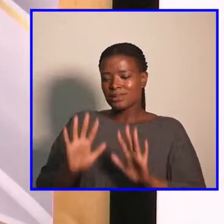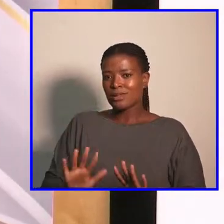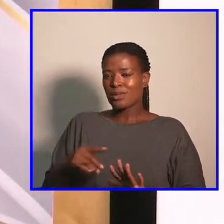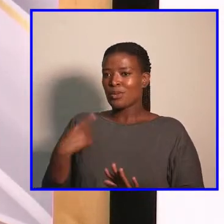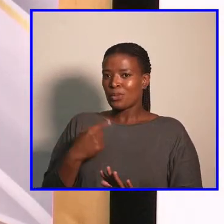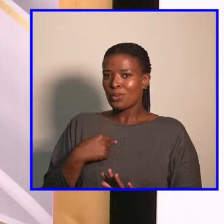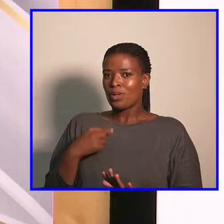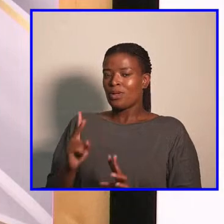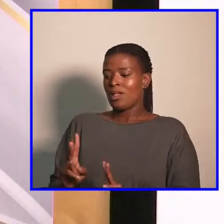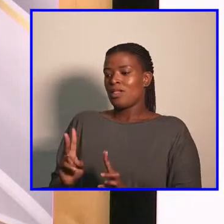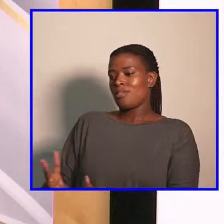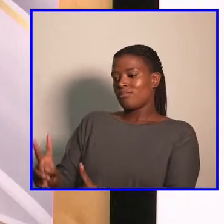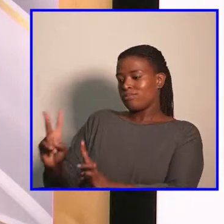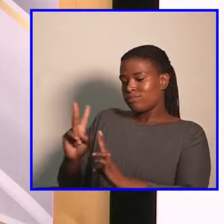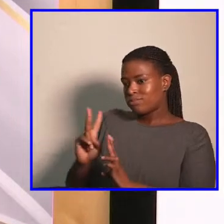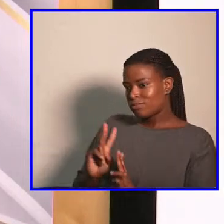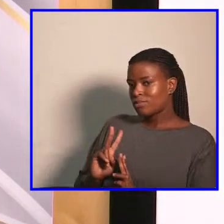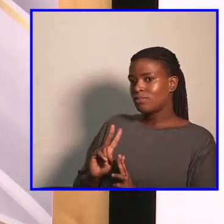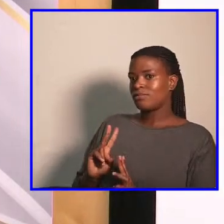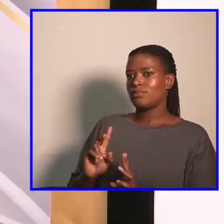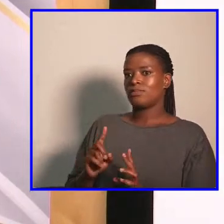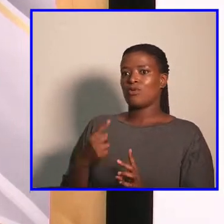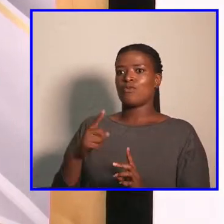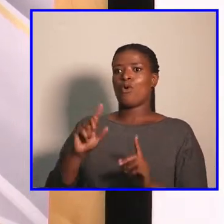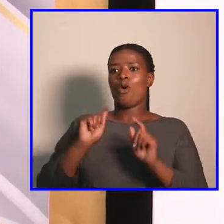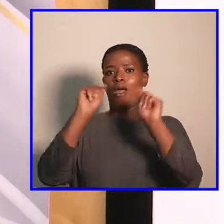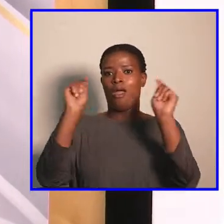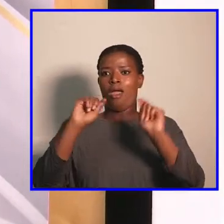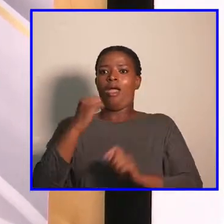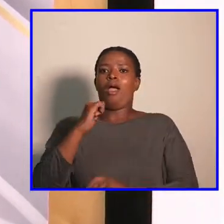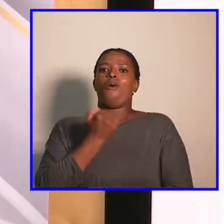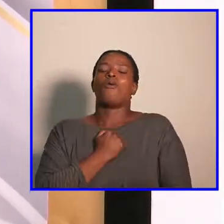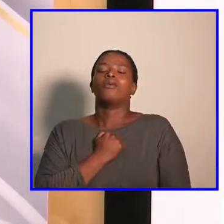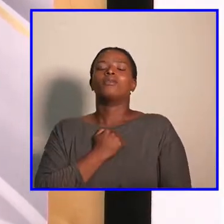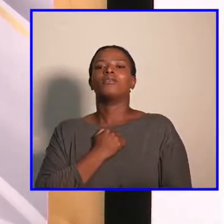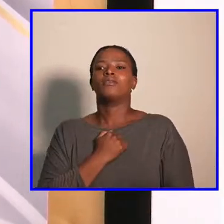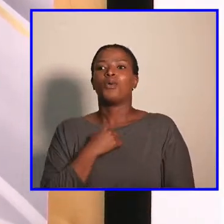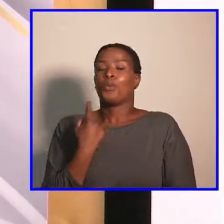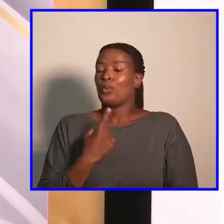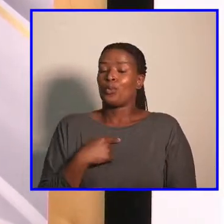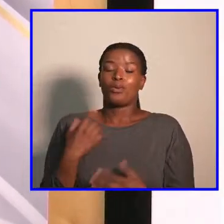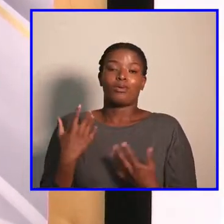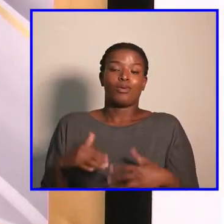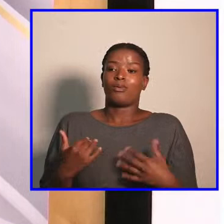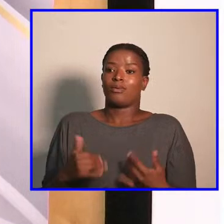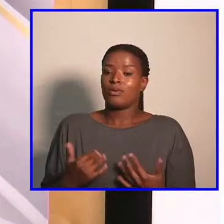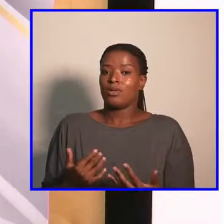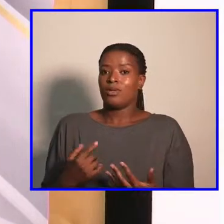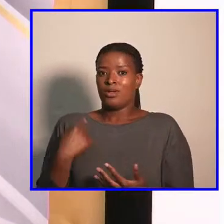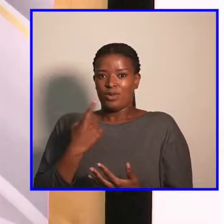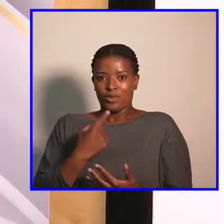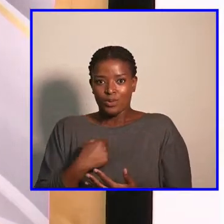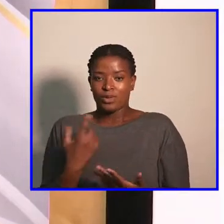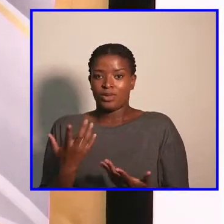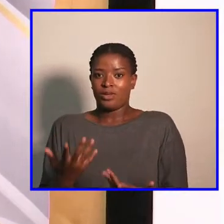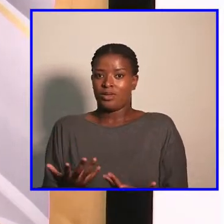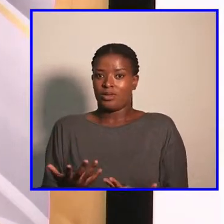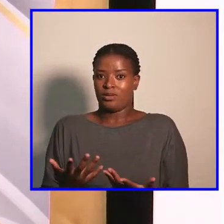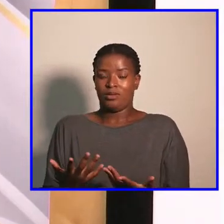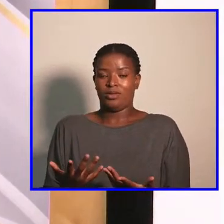lead us in the celebration. We are honored that we have been able